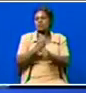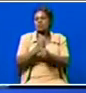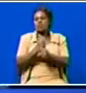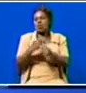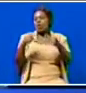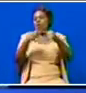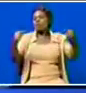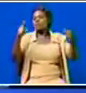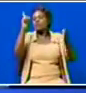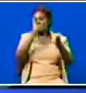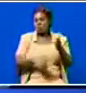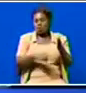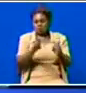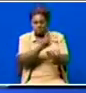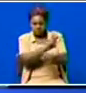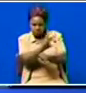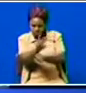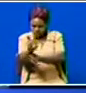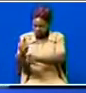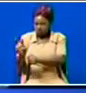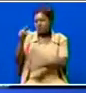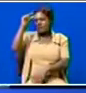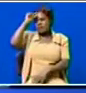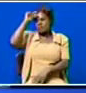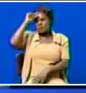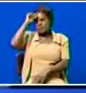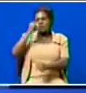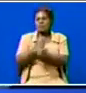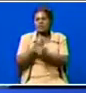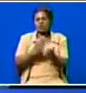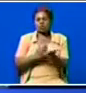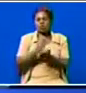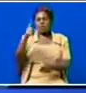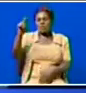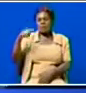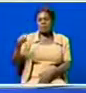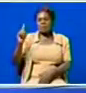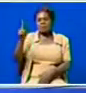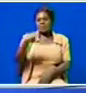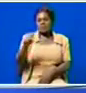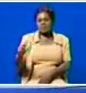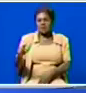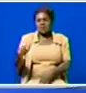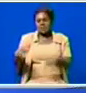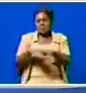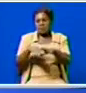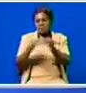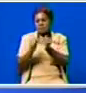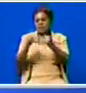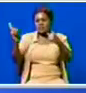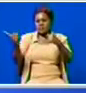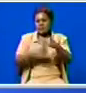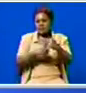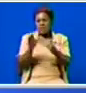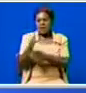of opposition is to put the government on its toes to make sure that we correct where they are going wrong. A 16-member team headed